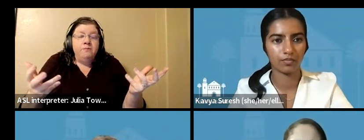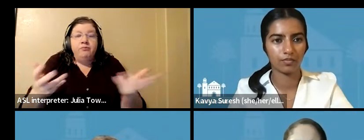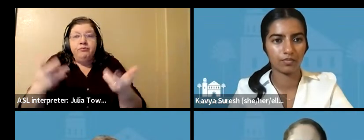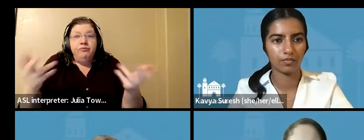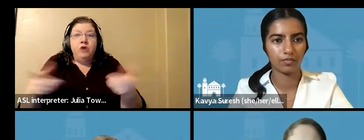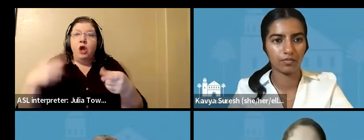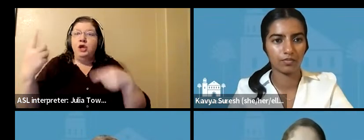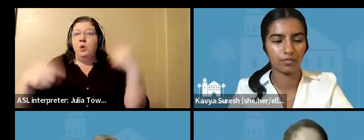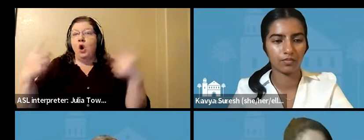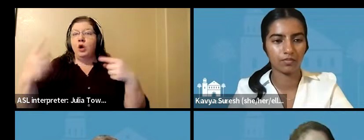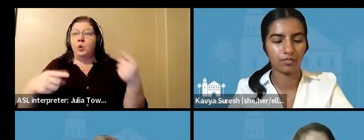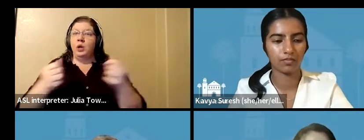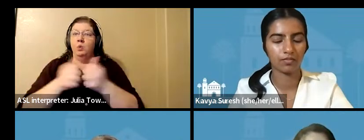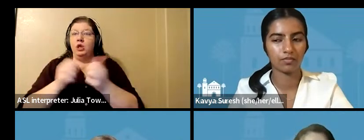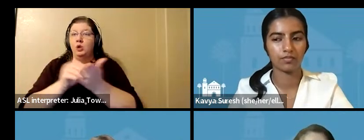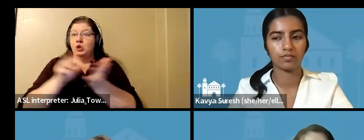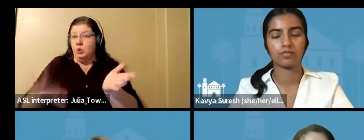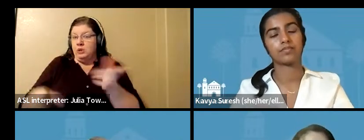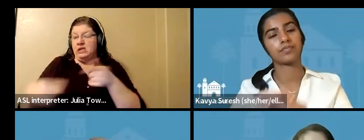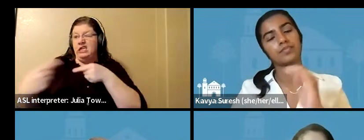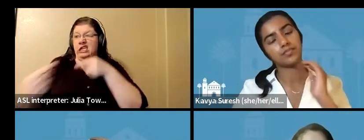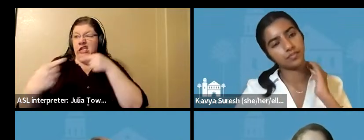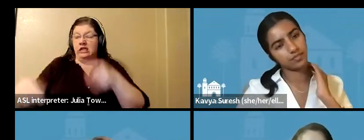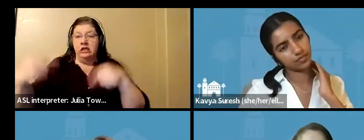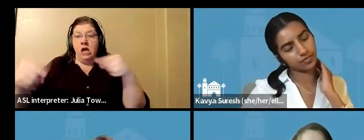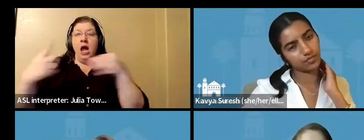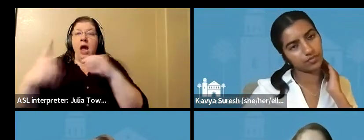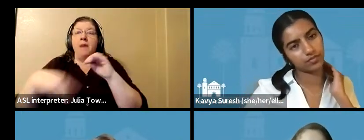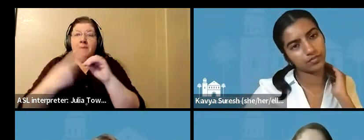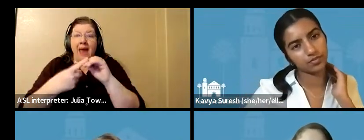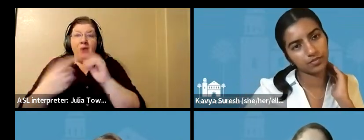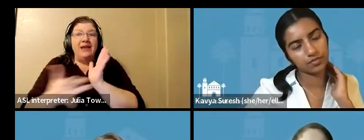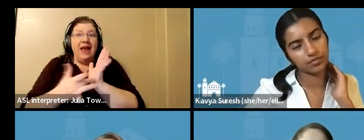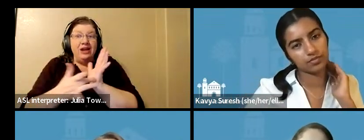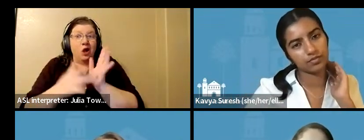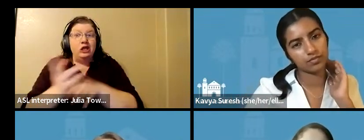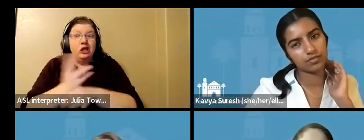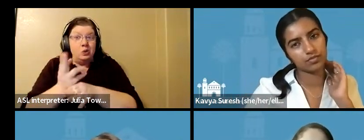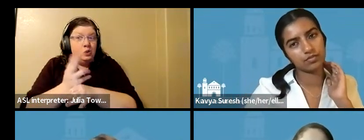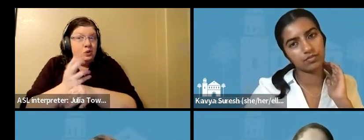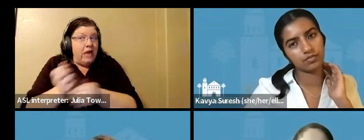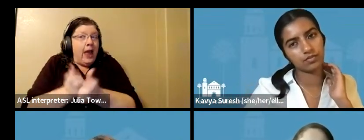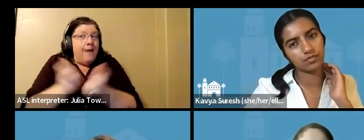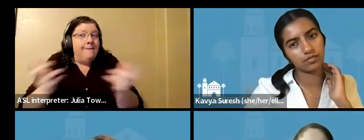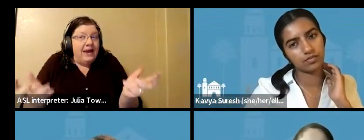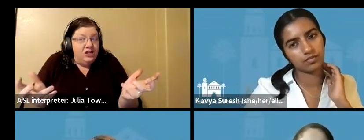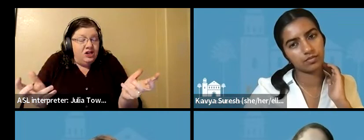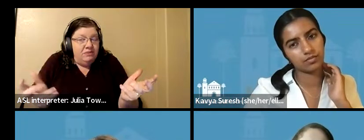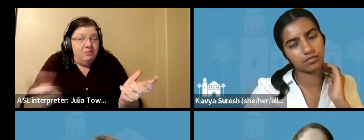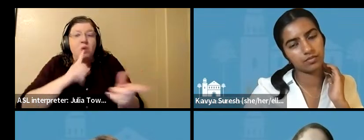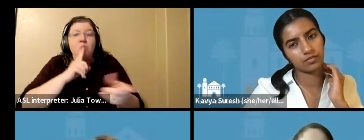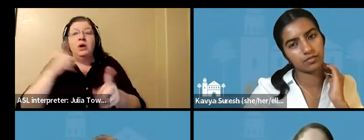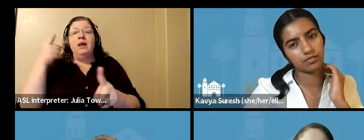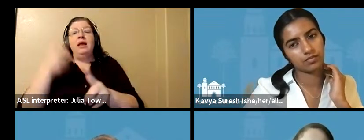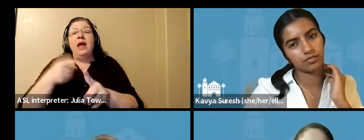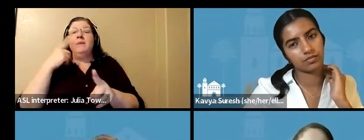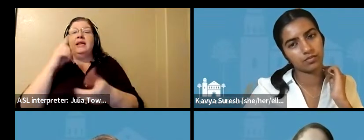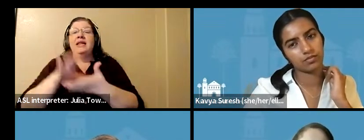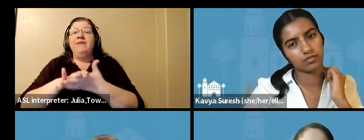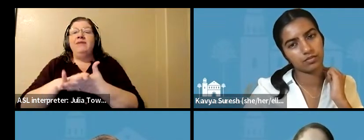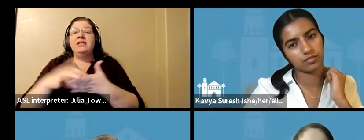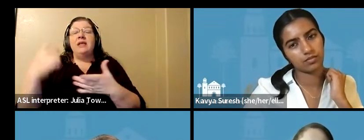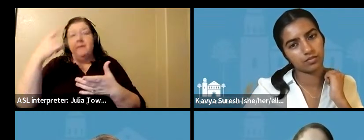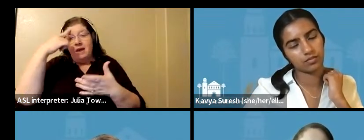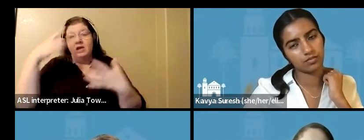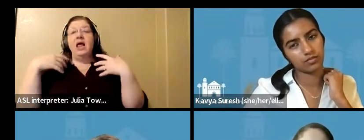arguing with your student or your teenagers around technology usage. But at the end of the day, I believe this is a mental health issue